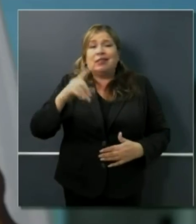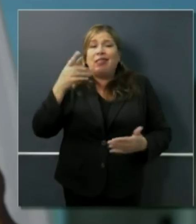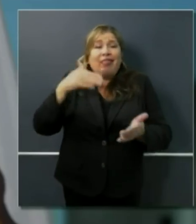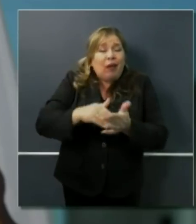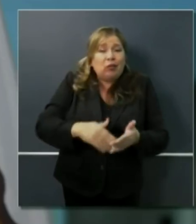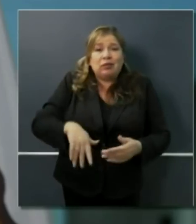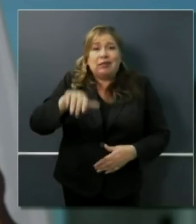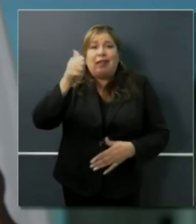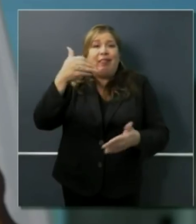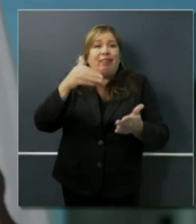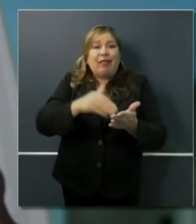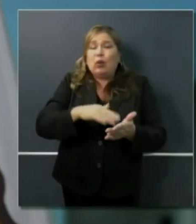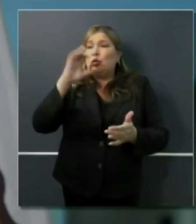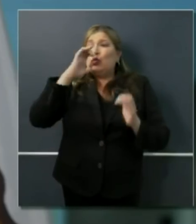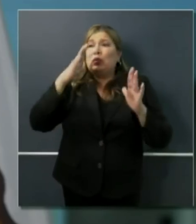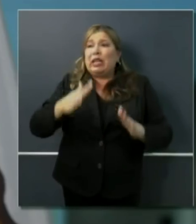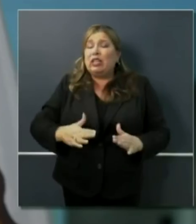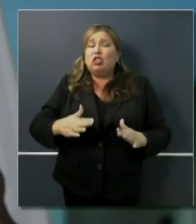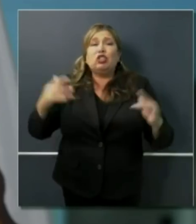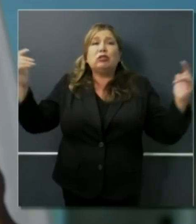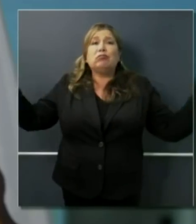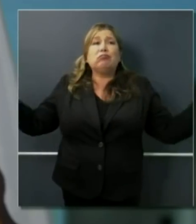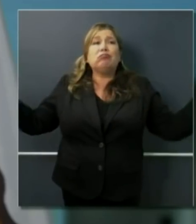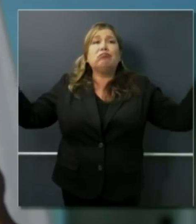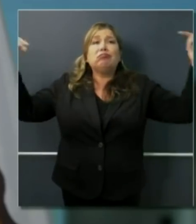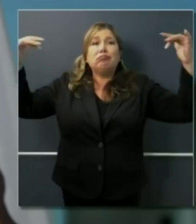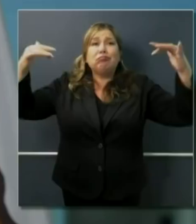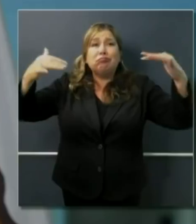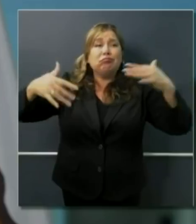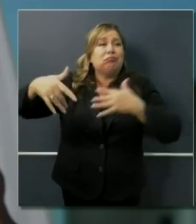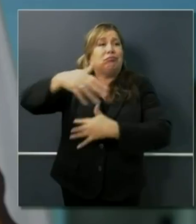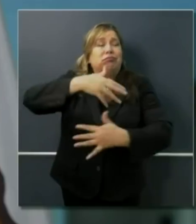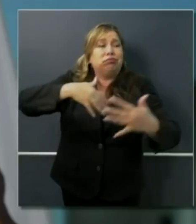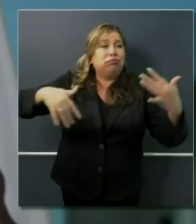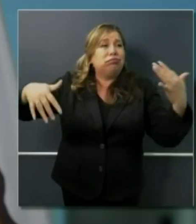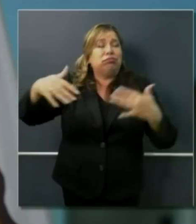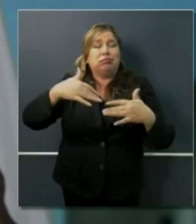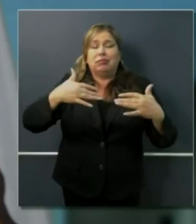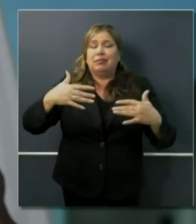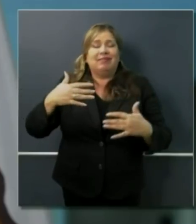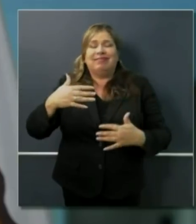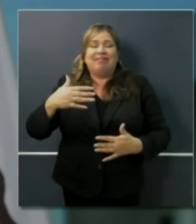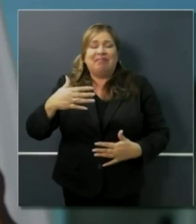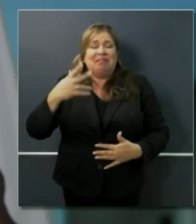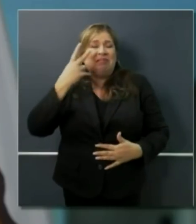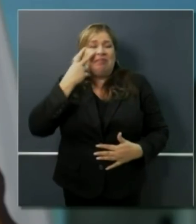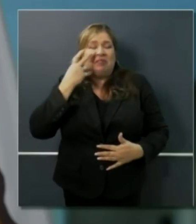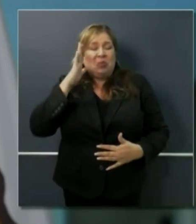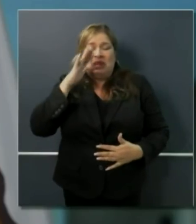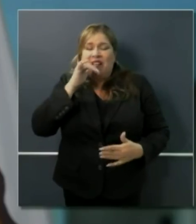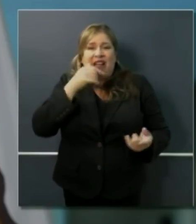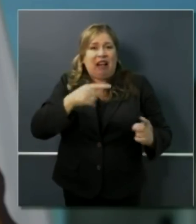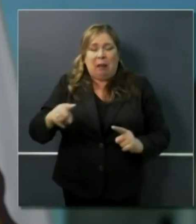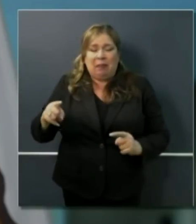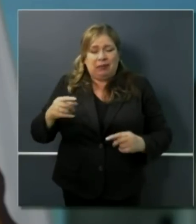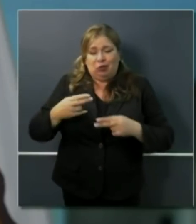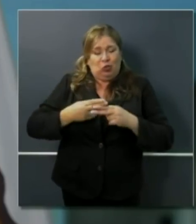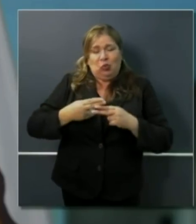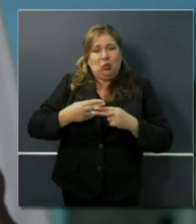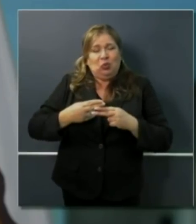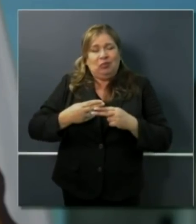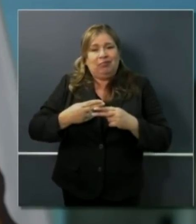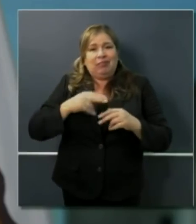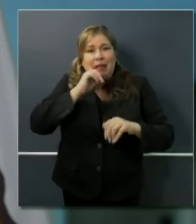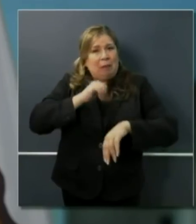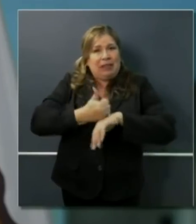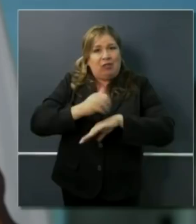all together across every conceivable difference, health and otherwise, is not in the cards based upon our